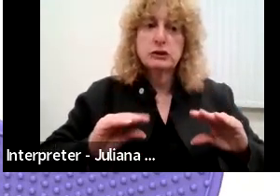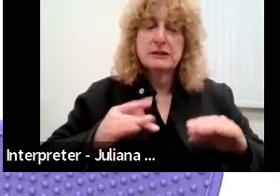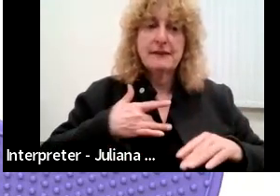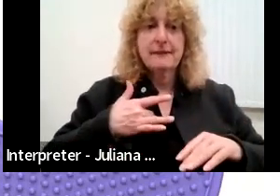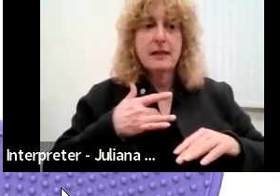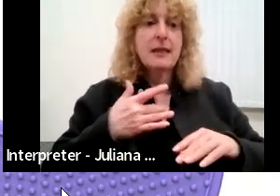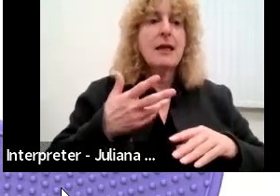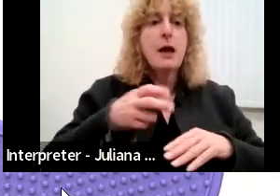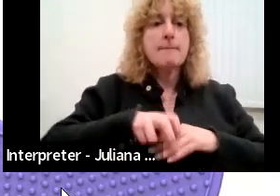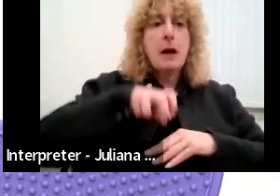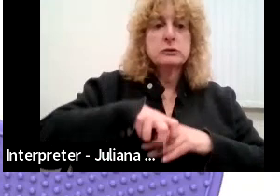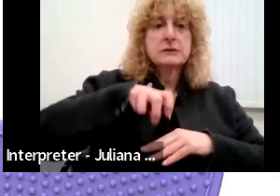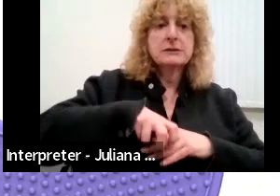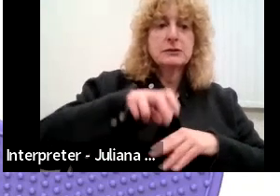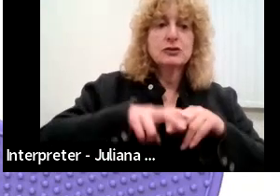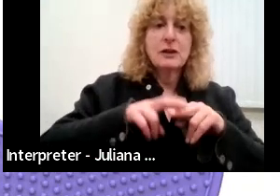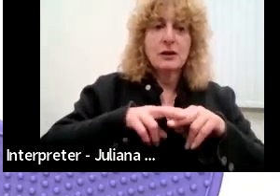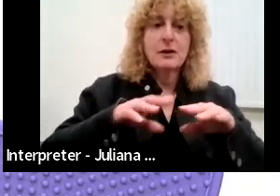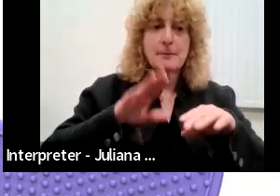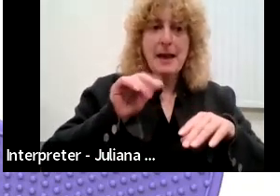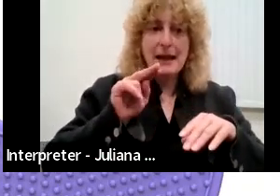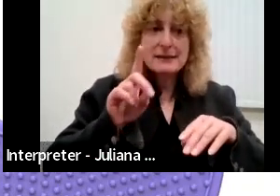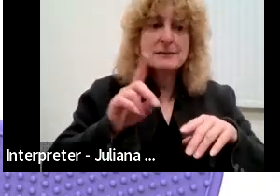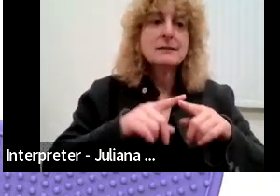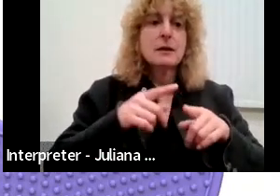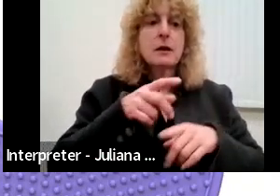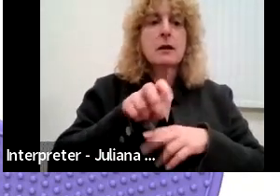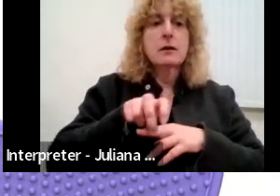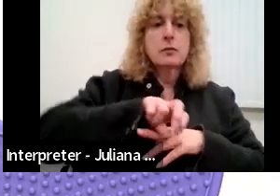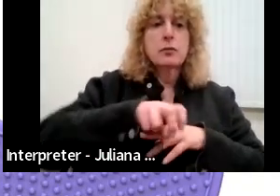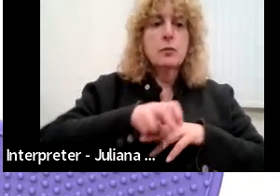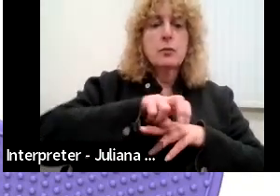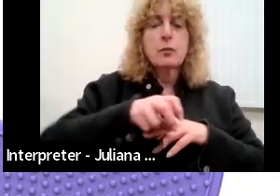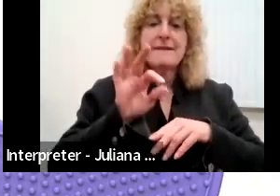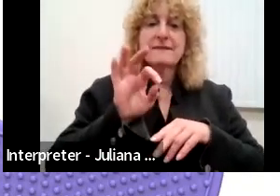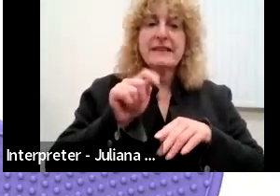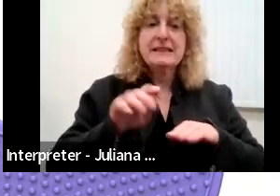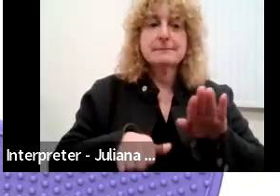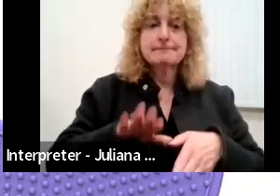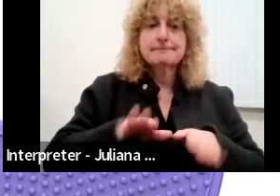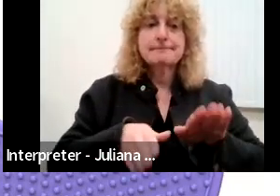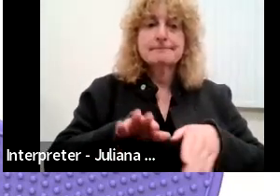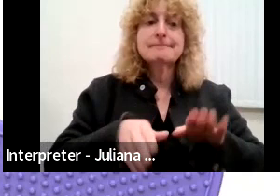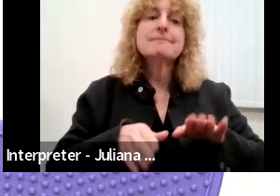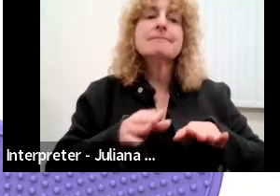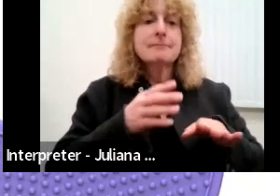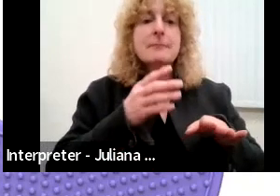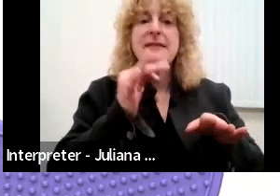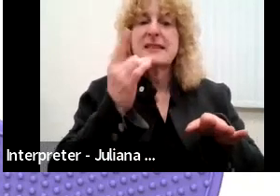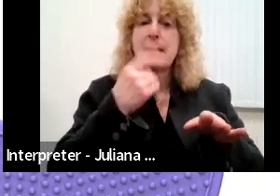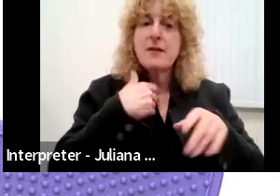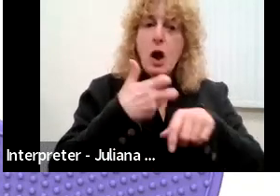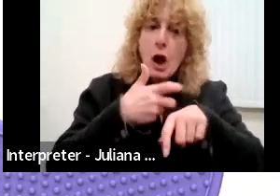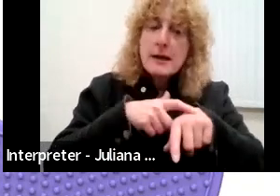wobble chair feet. So those are all different things that we have available. But again, if someone is just having a hard time